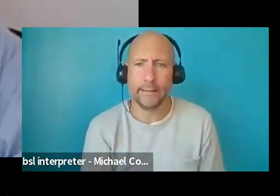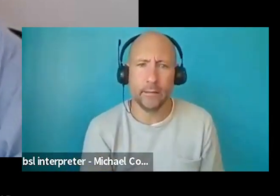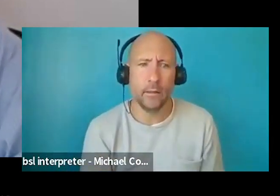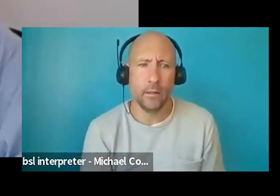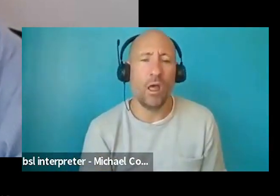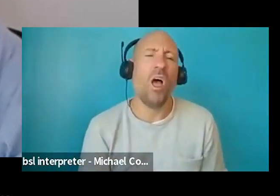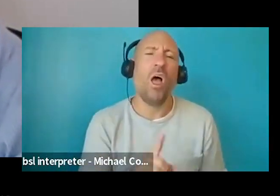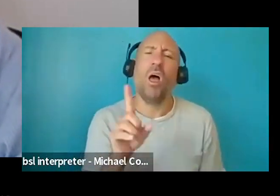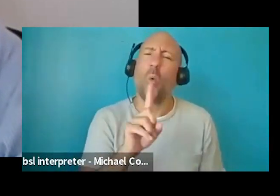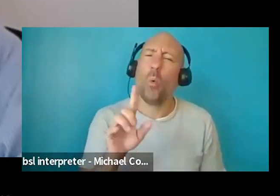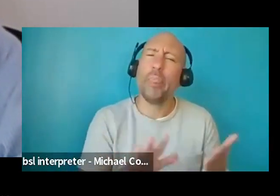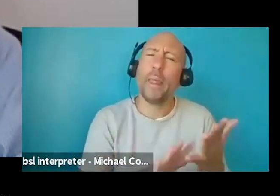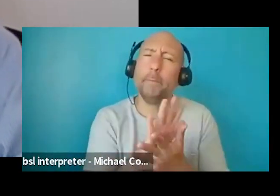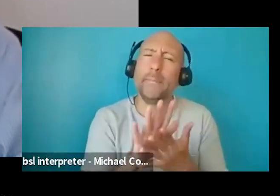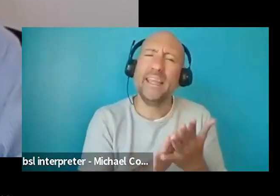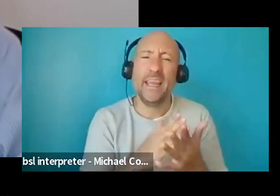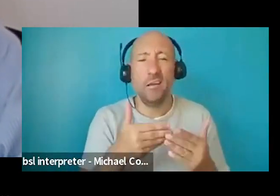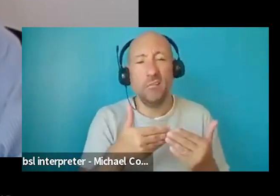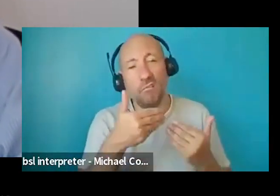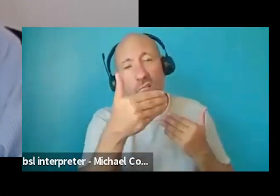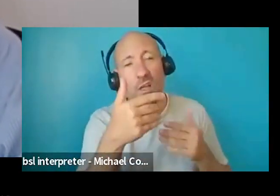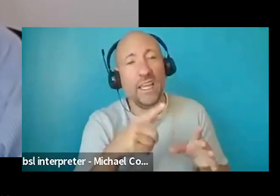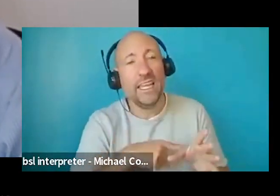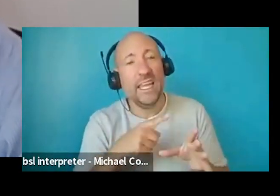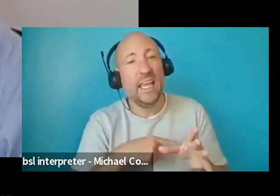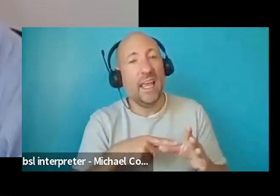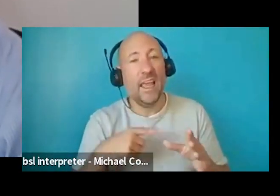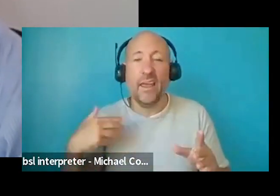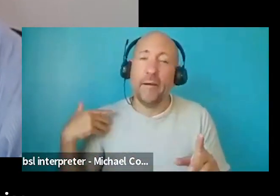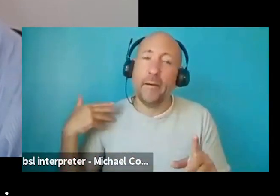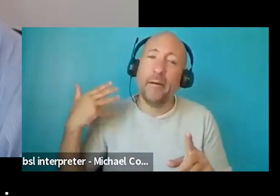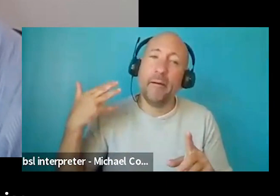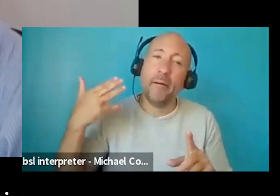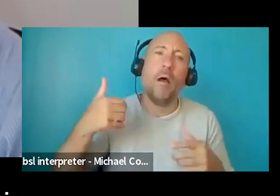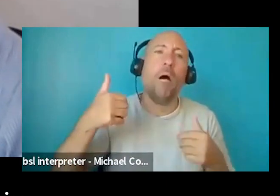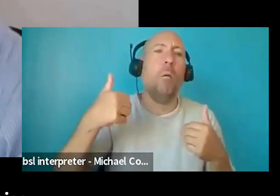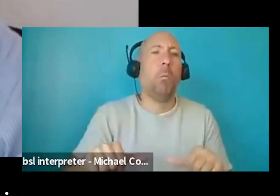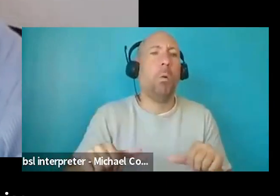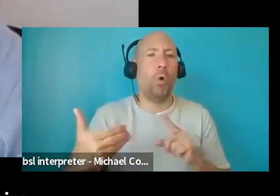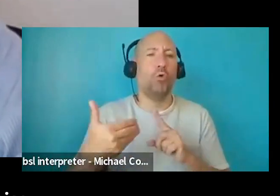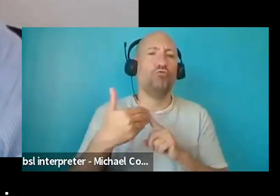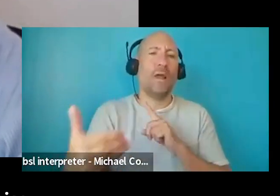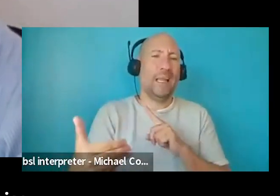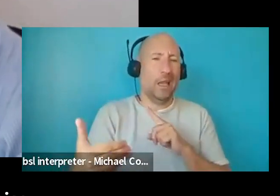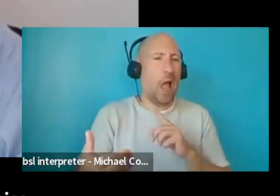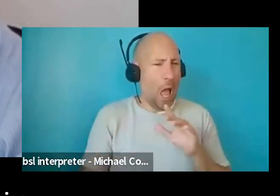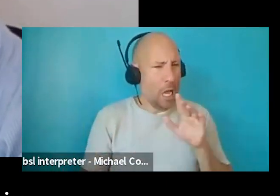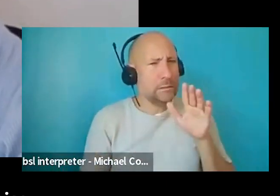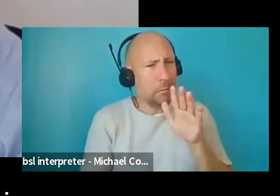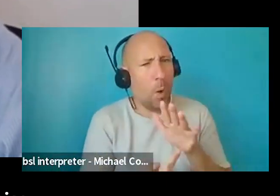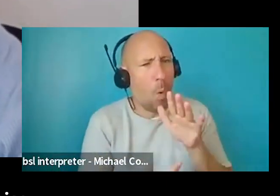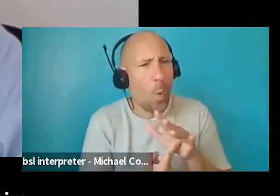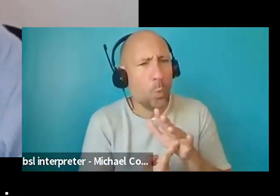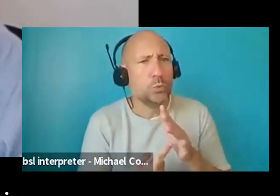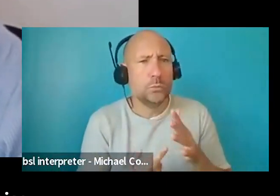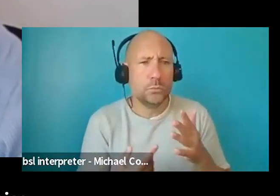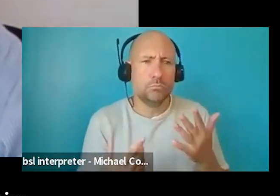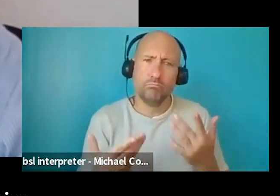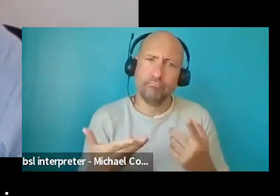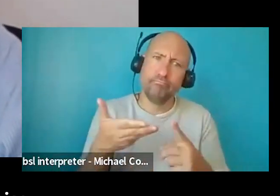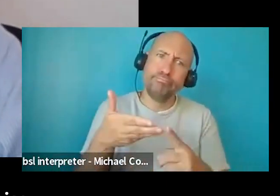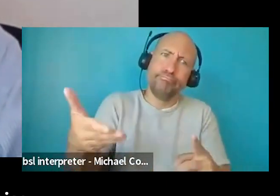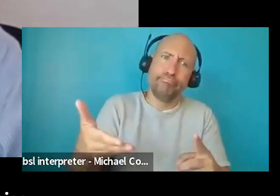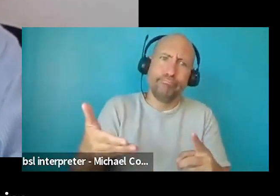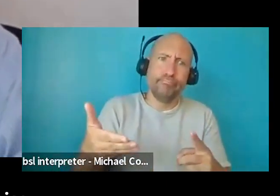which means that over the years, it has been recognized that it is very important to